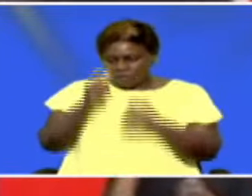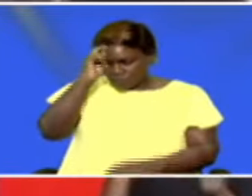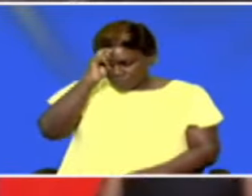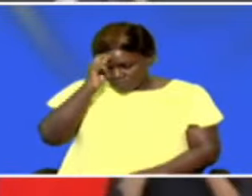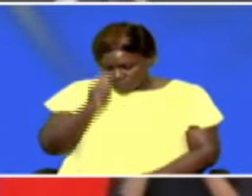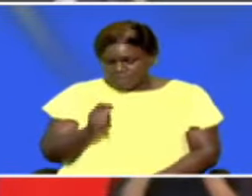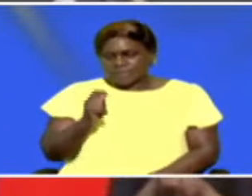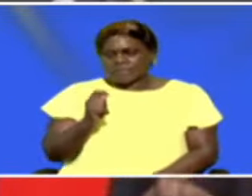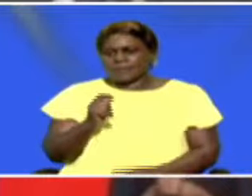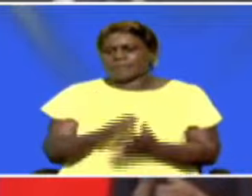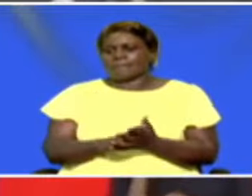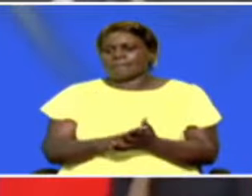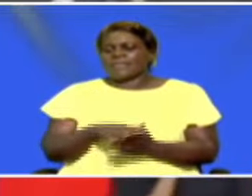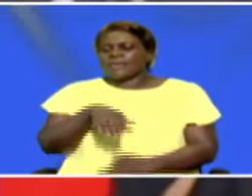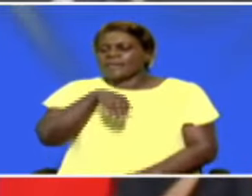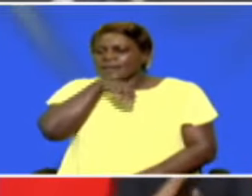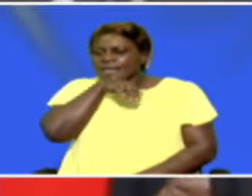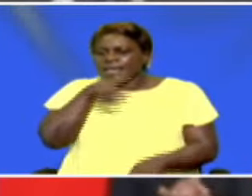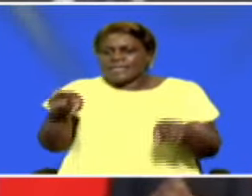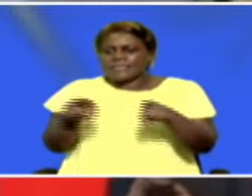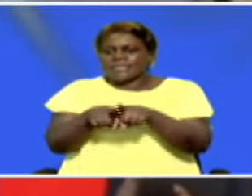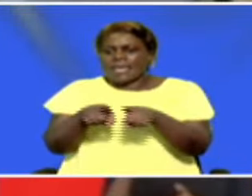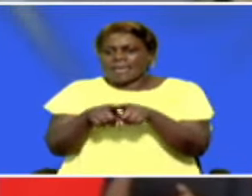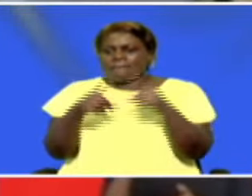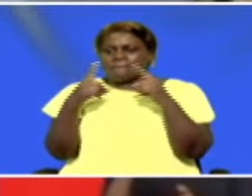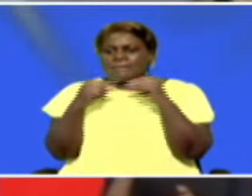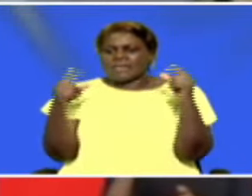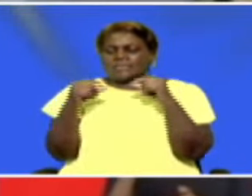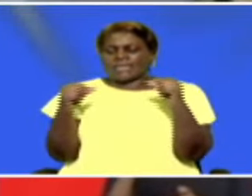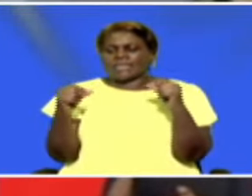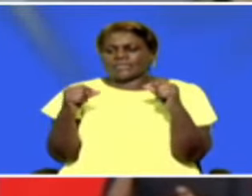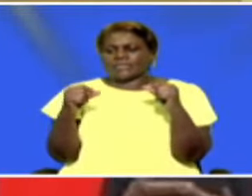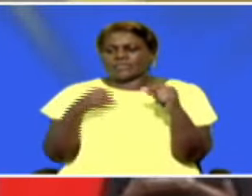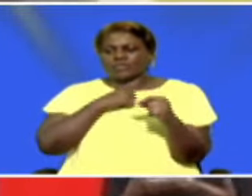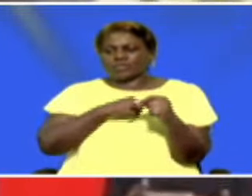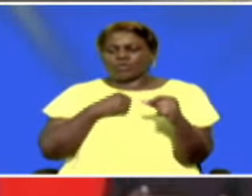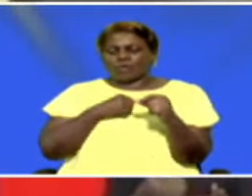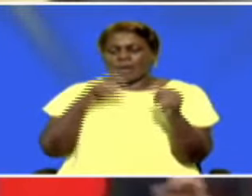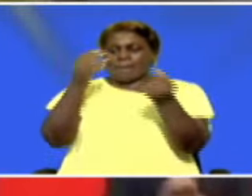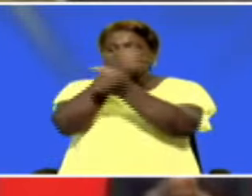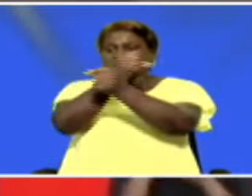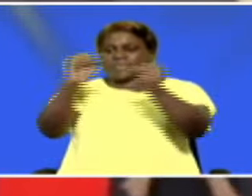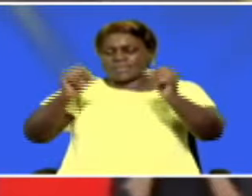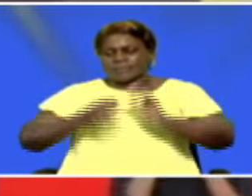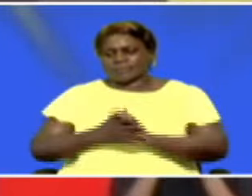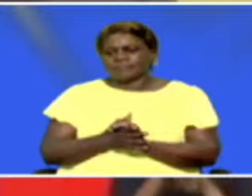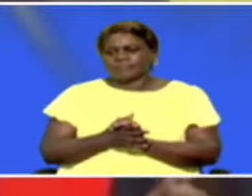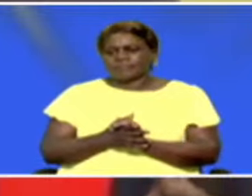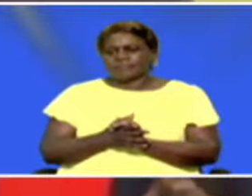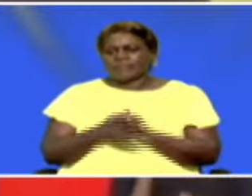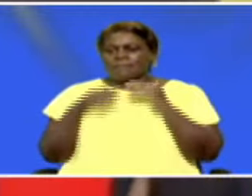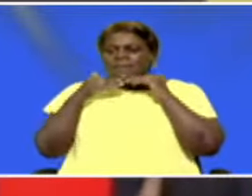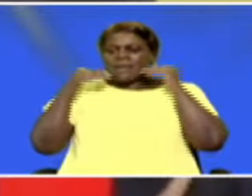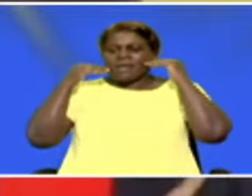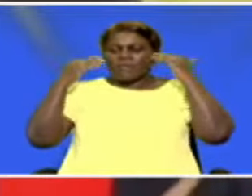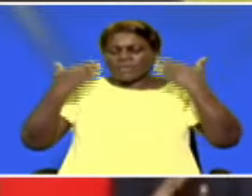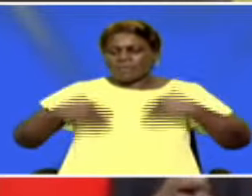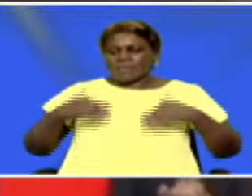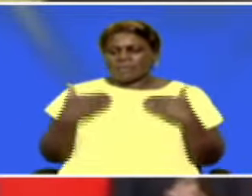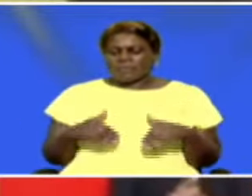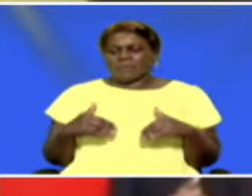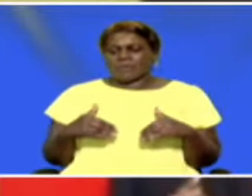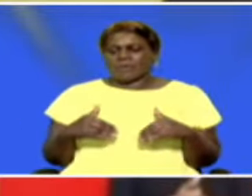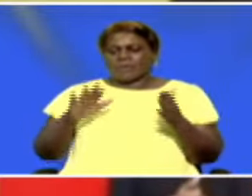fallen compatriot. Raila also addressed his message of condolences to President Lazarus Chakwera and the Malawian people.